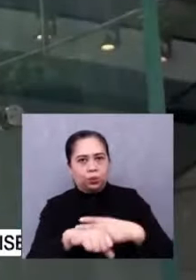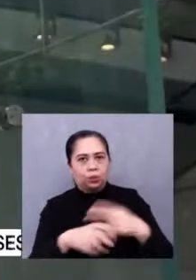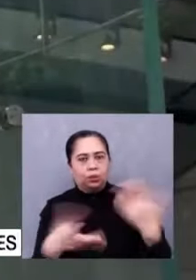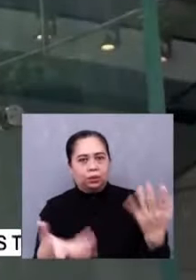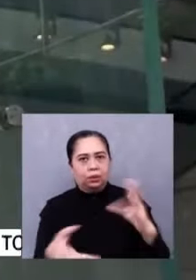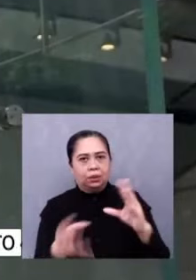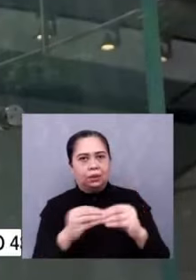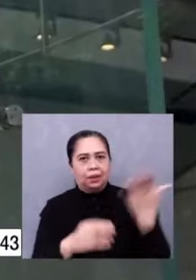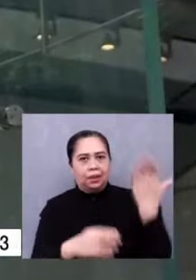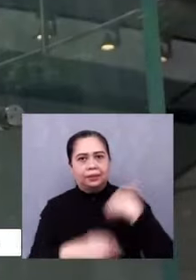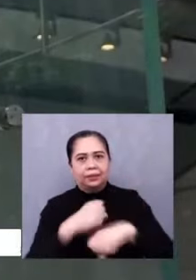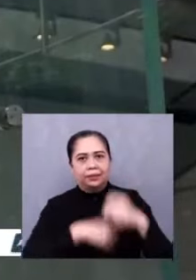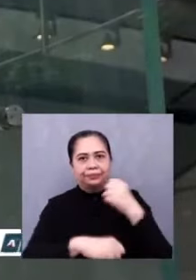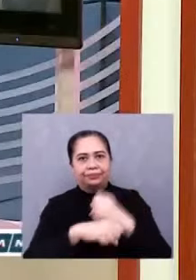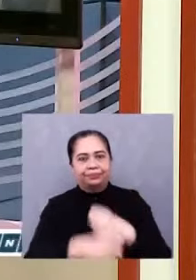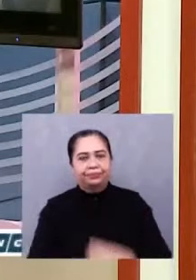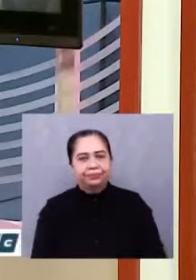year.